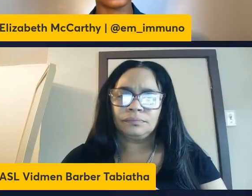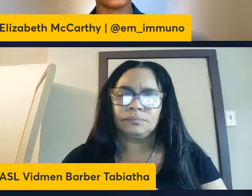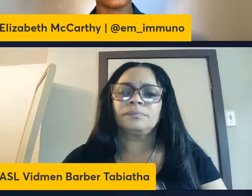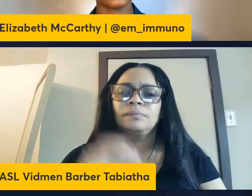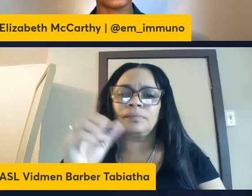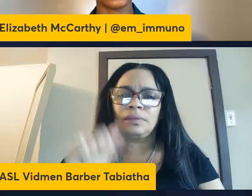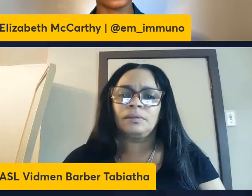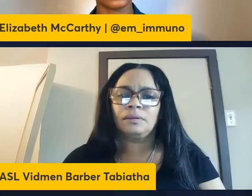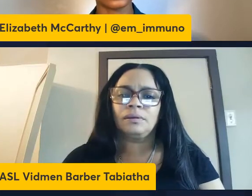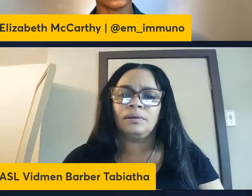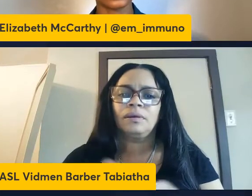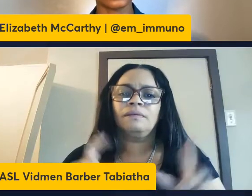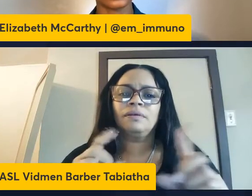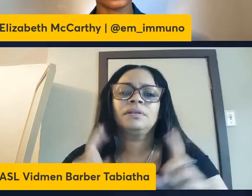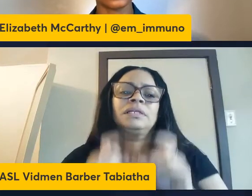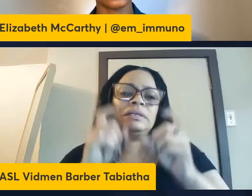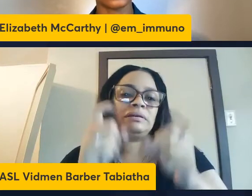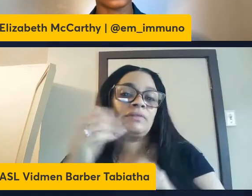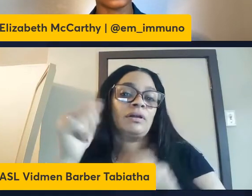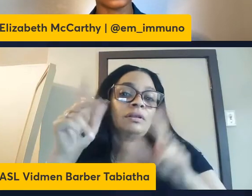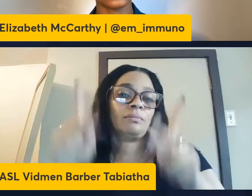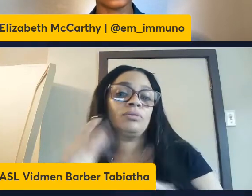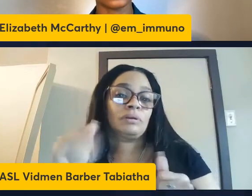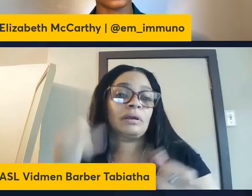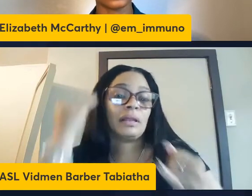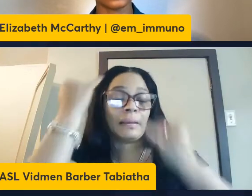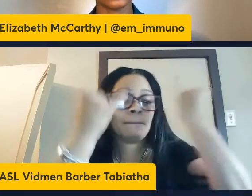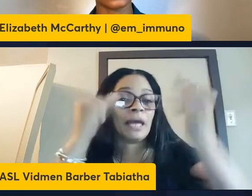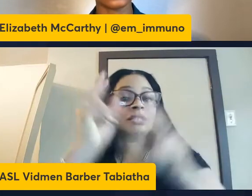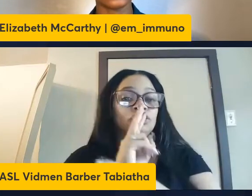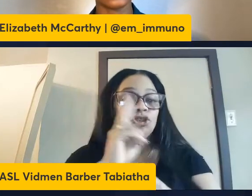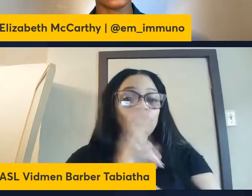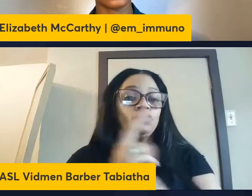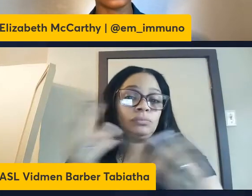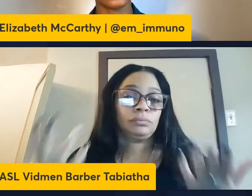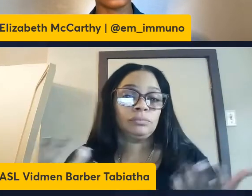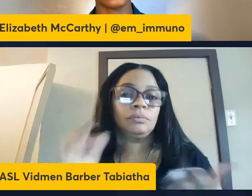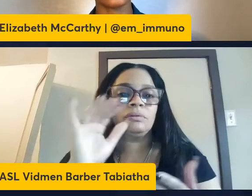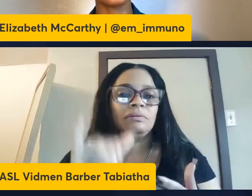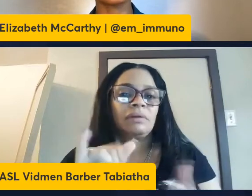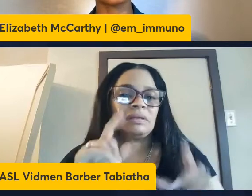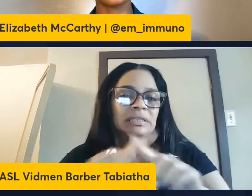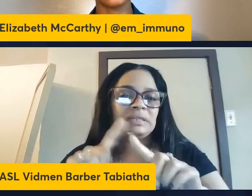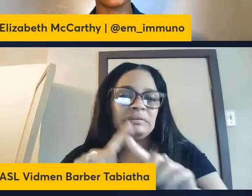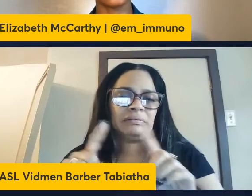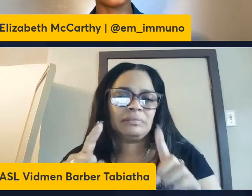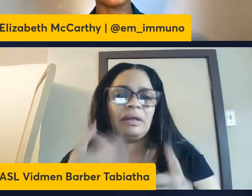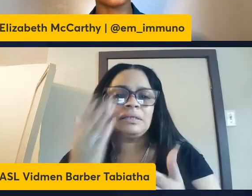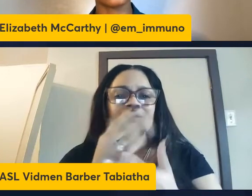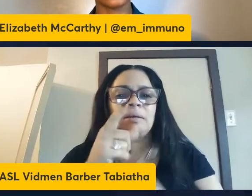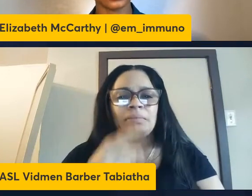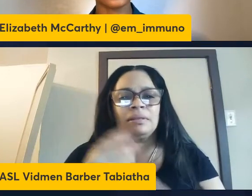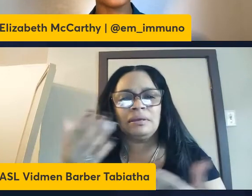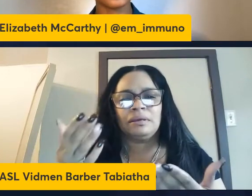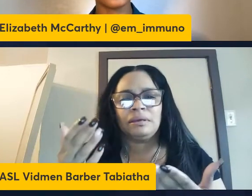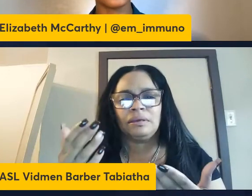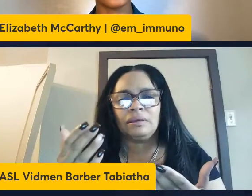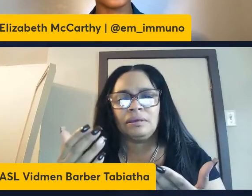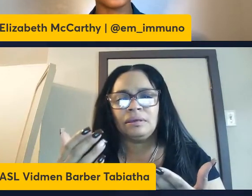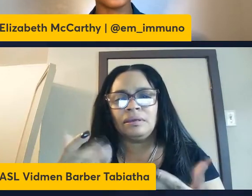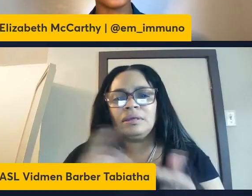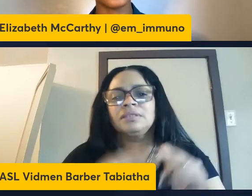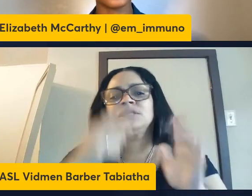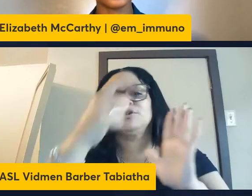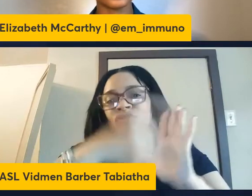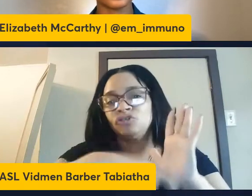reproducible unit of code that other people could imagine to use, for example. So there's loads of little bits. I'll stop there probably. I'll say script. You're